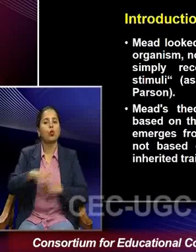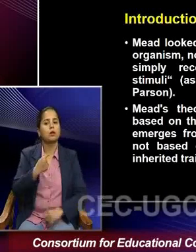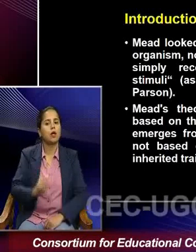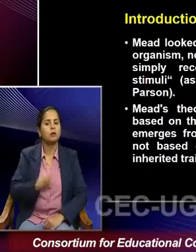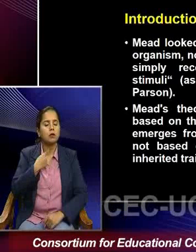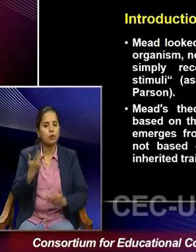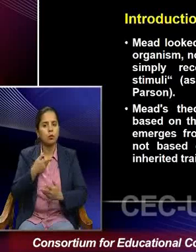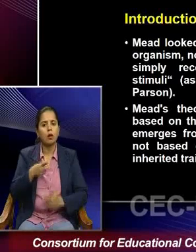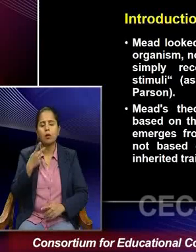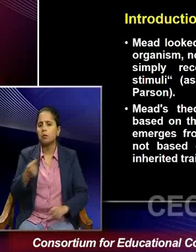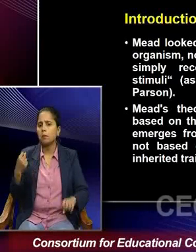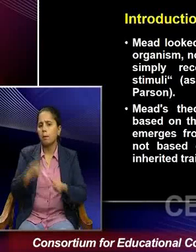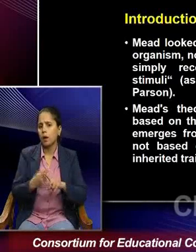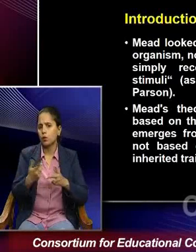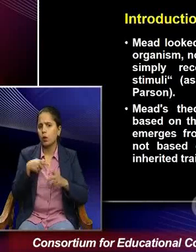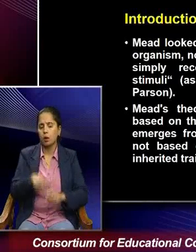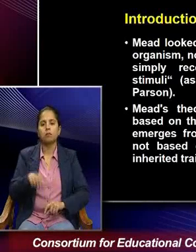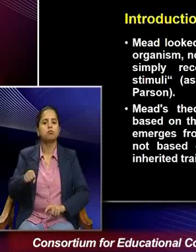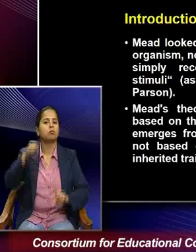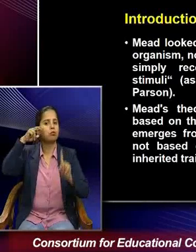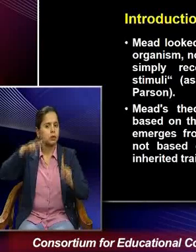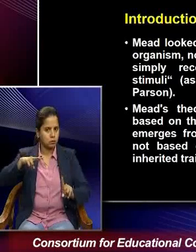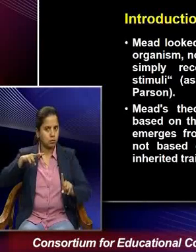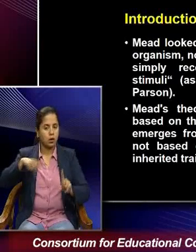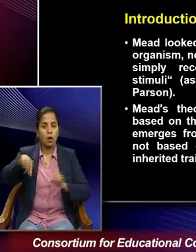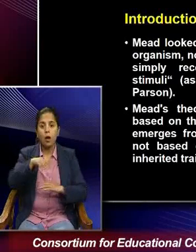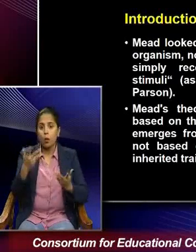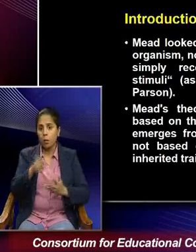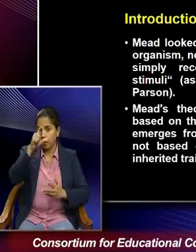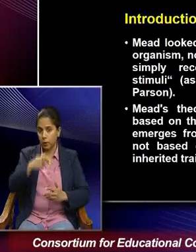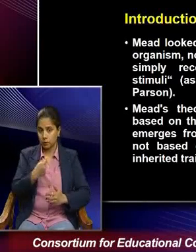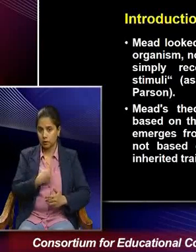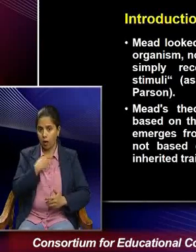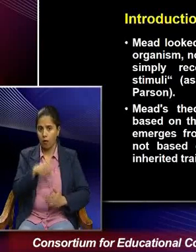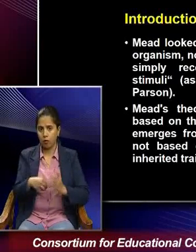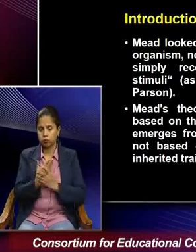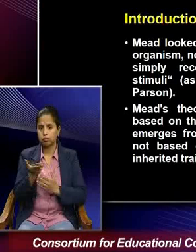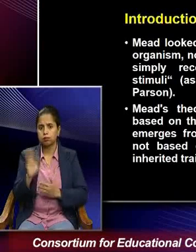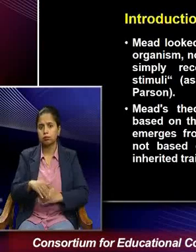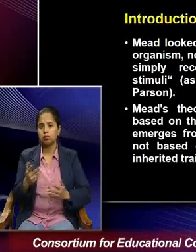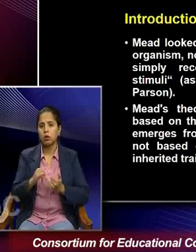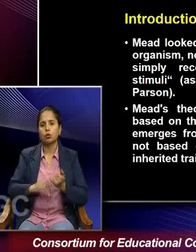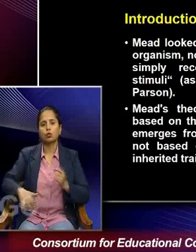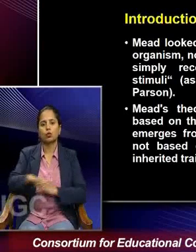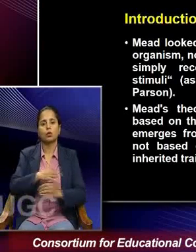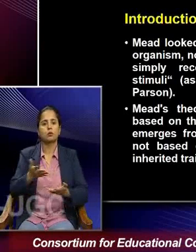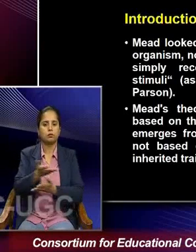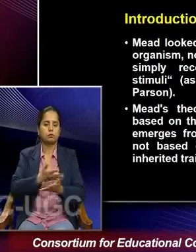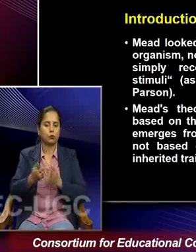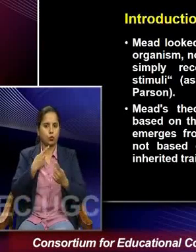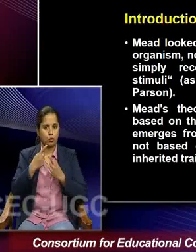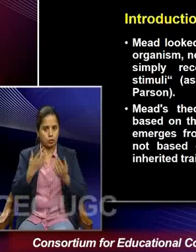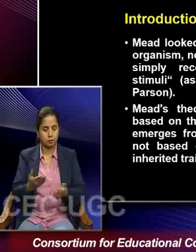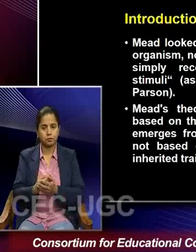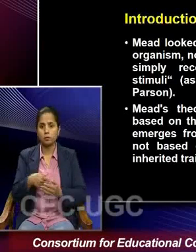is based on the perspective that the self emerges from social interaction